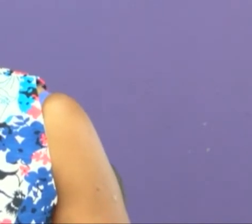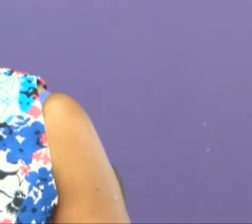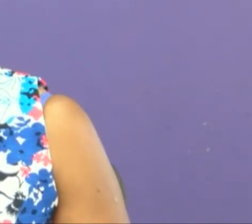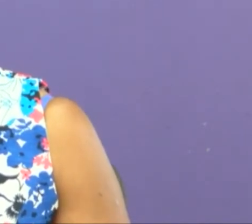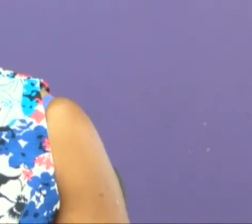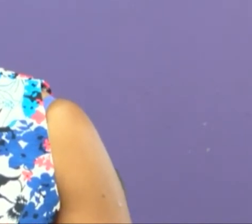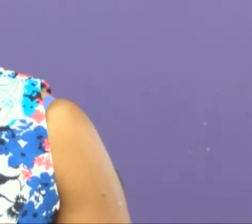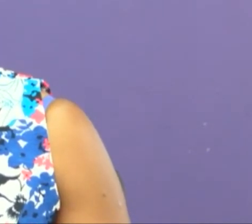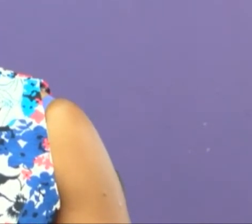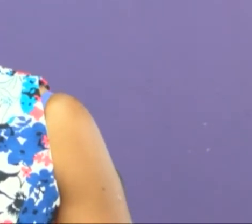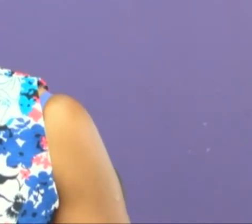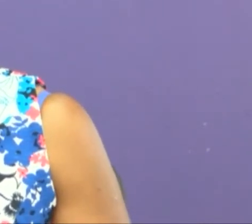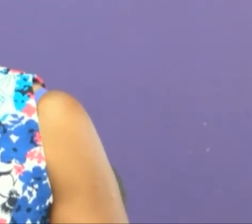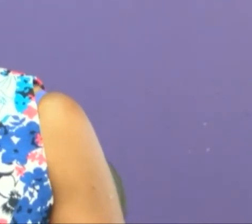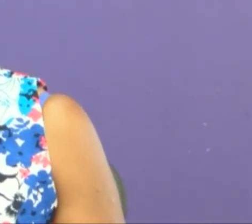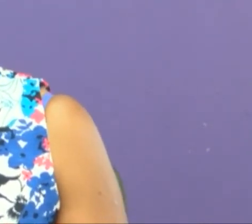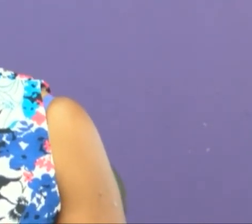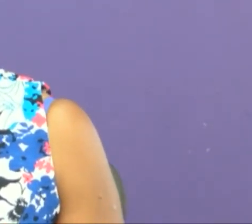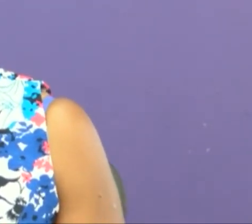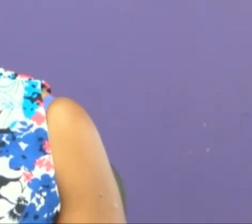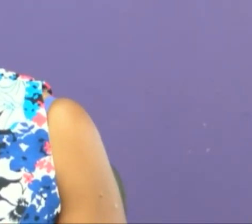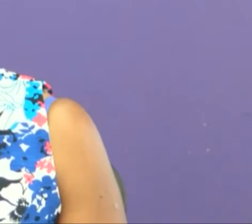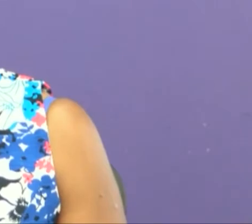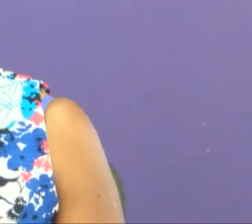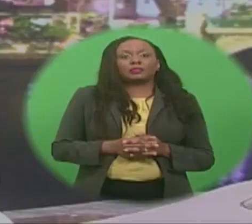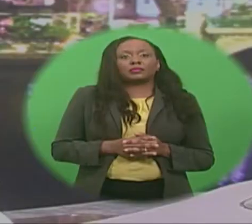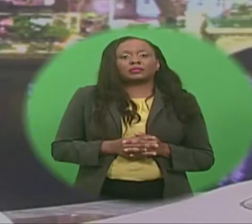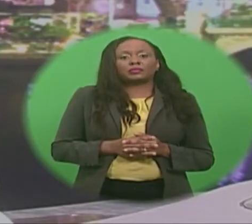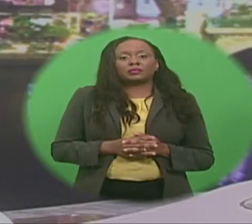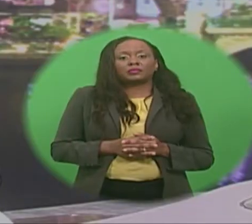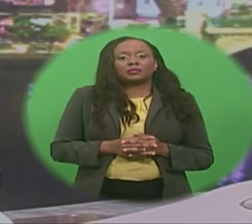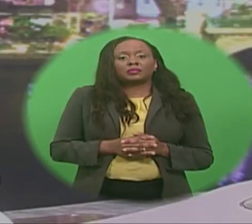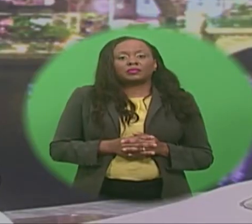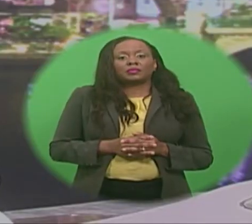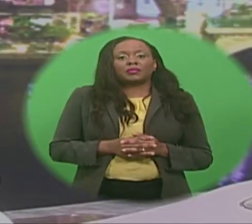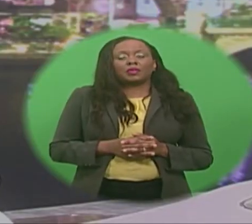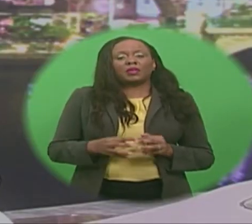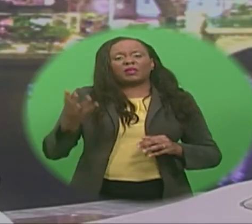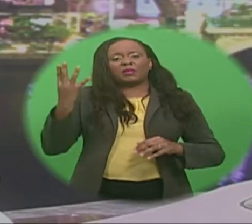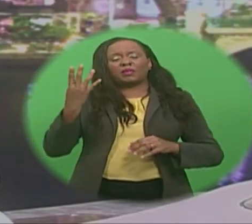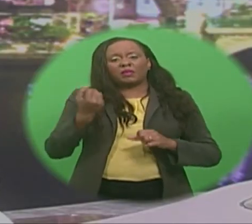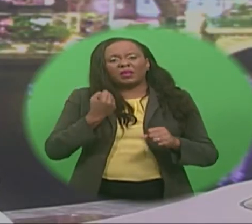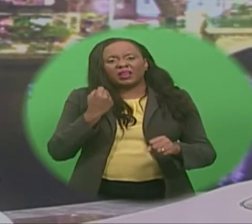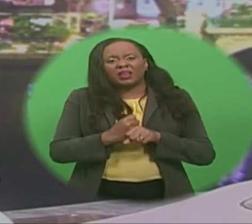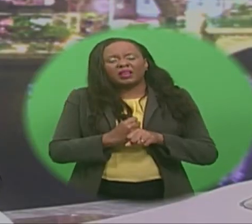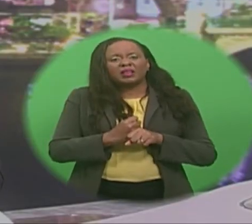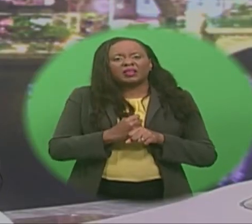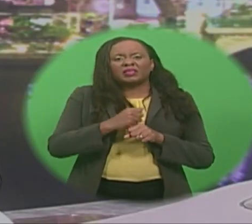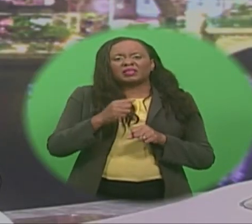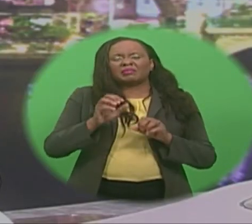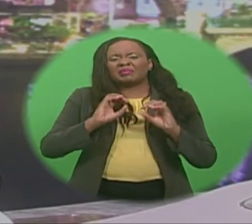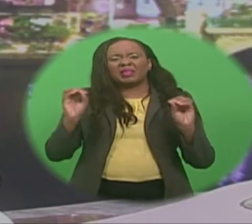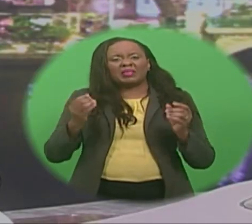are going to be giving some of the funds towards our music program. Well, after being dormant for close to 4 years,